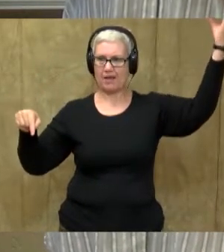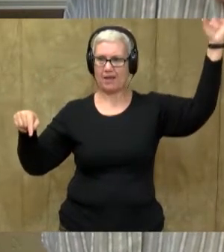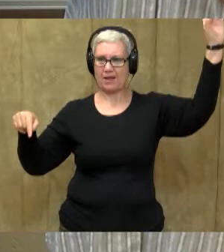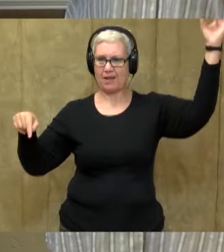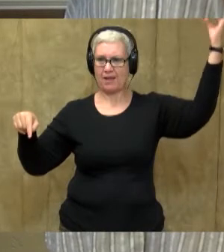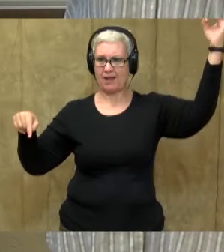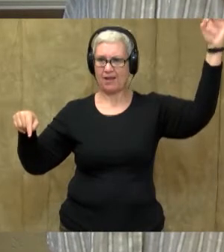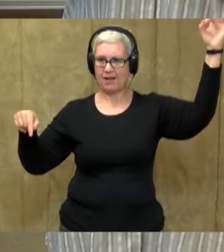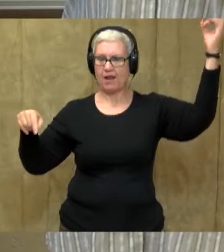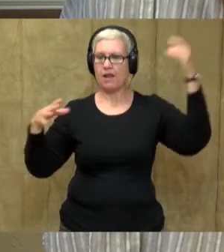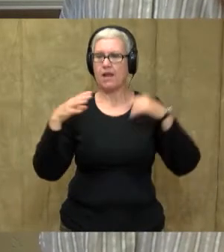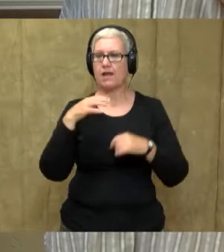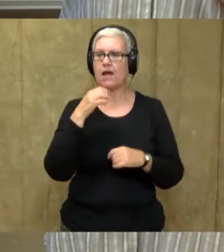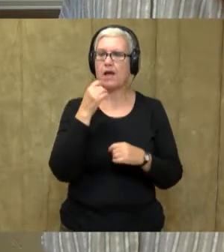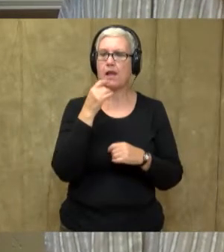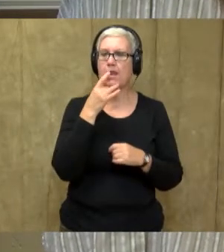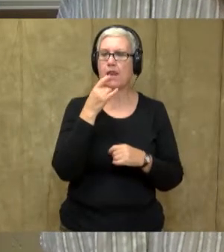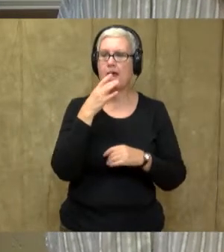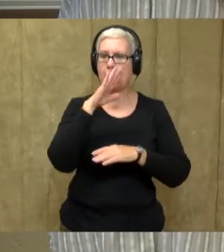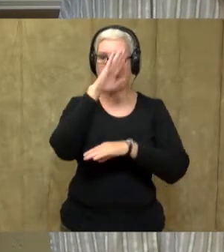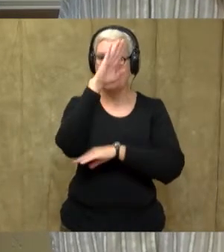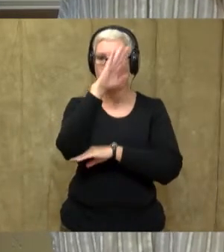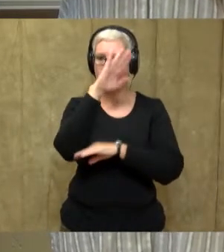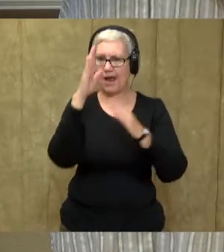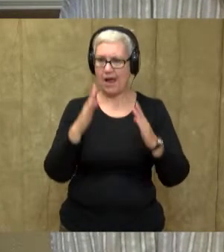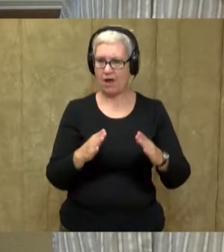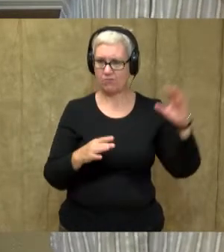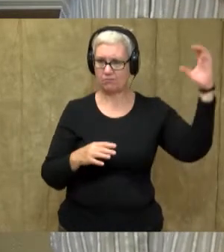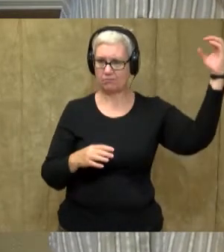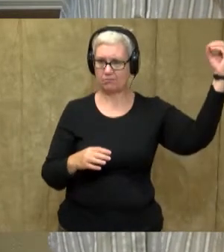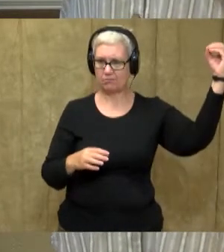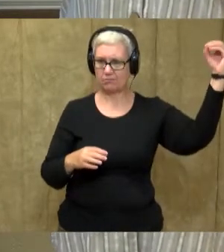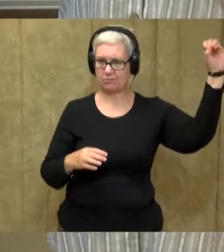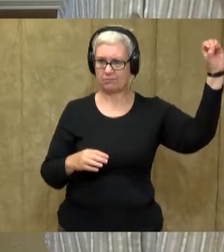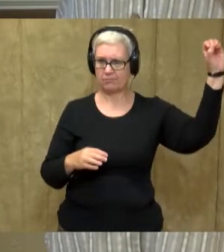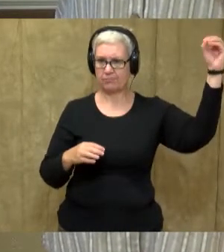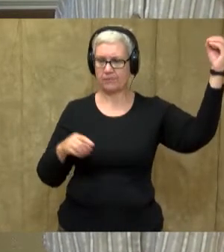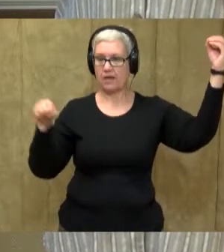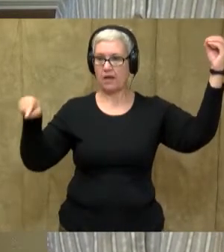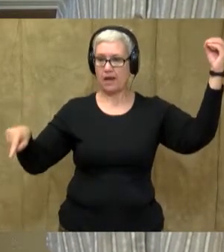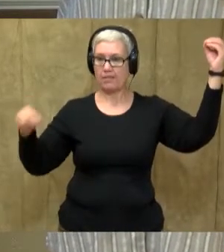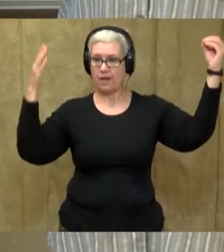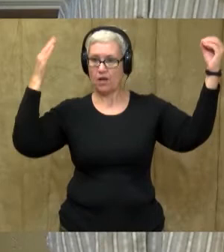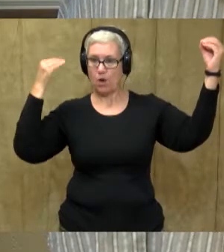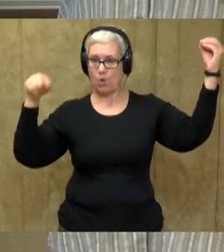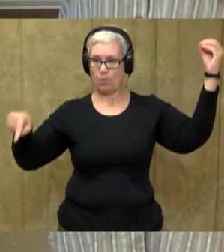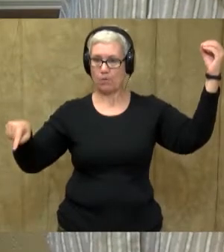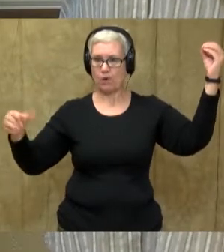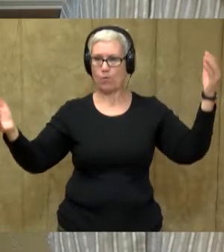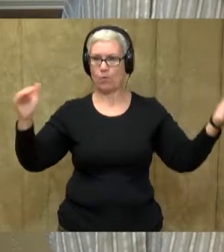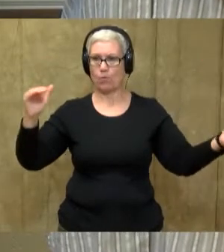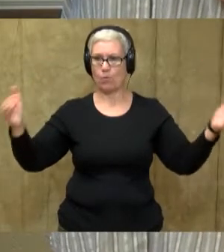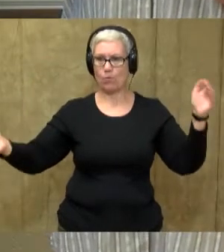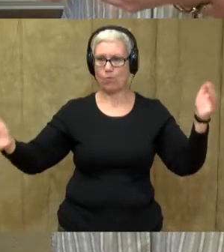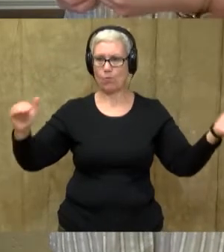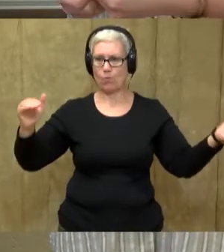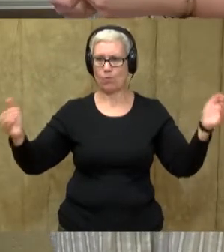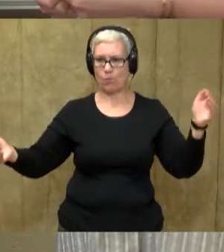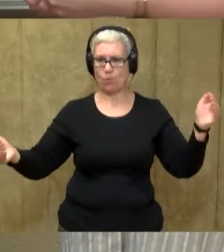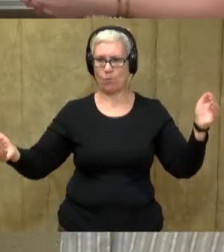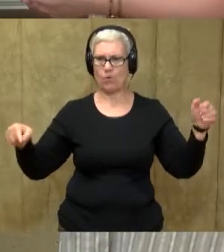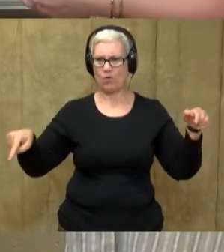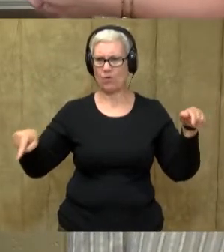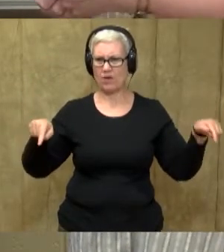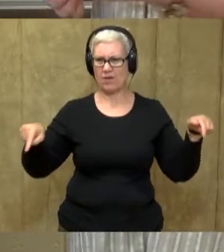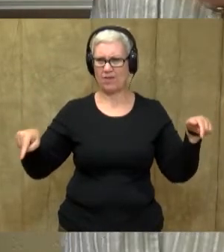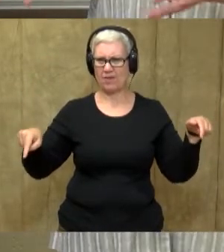it that we do when we make a comparison? When we call something, we make that comparison between two things without actually using like or